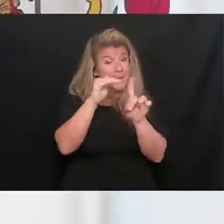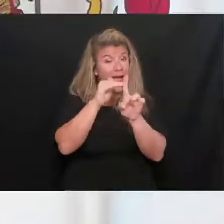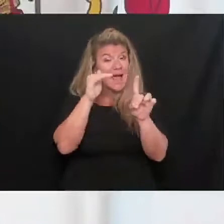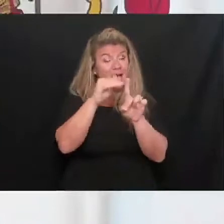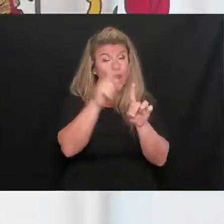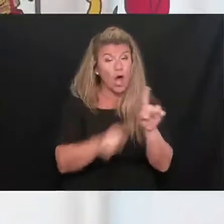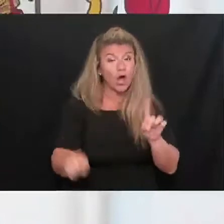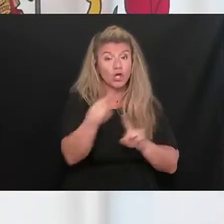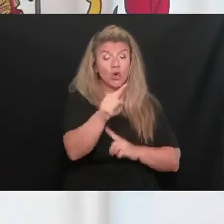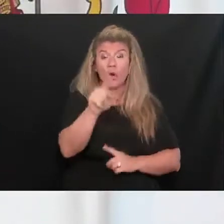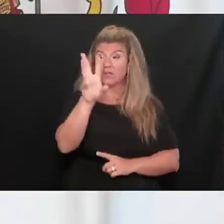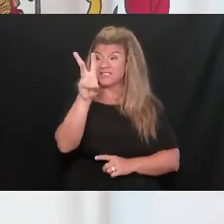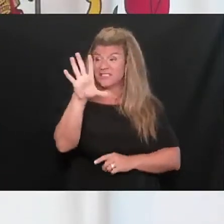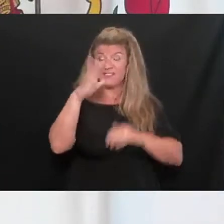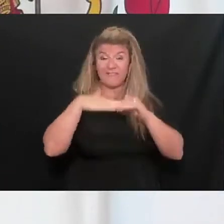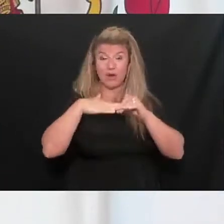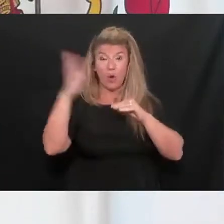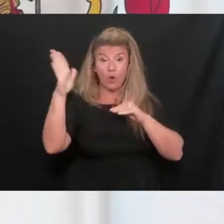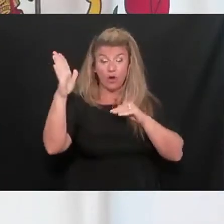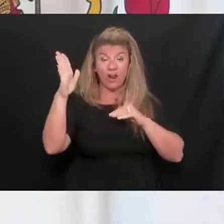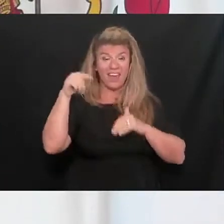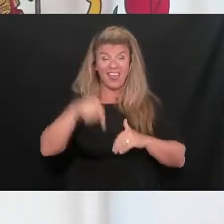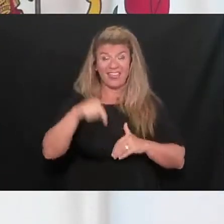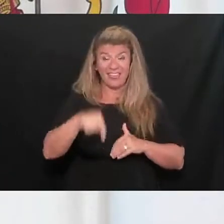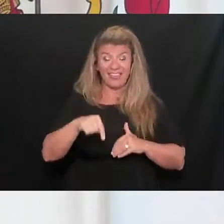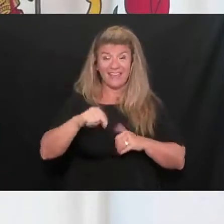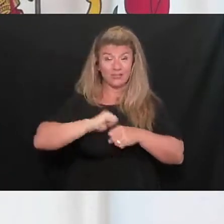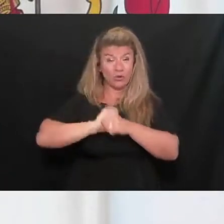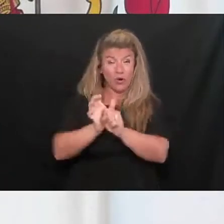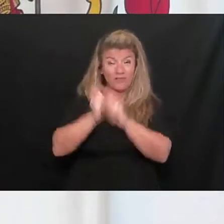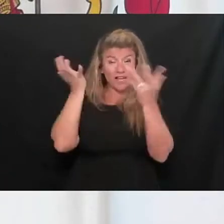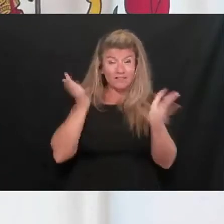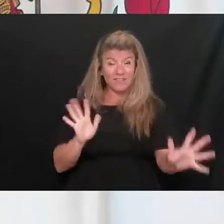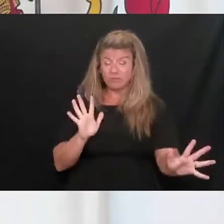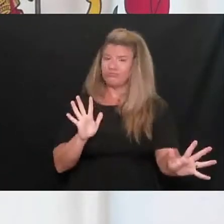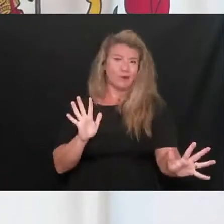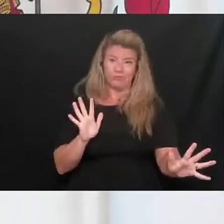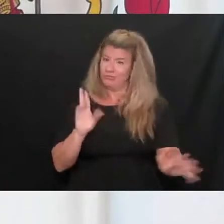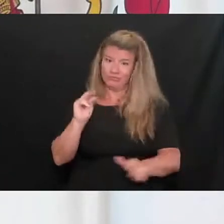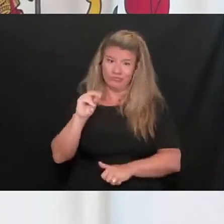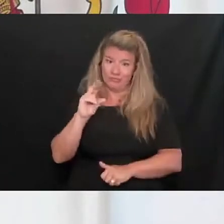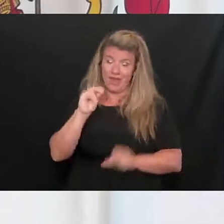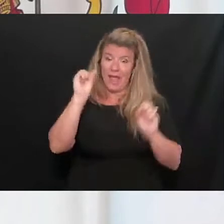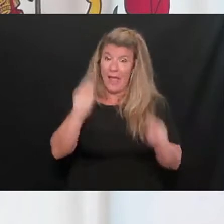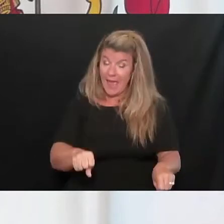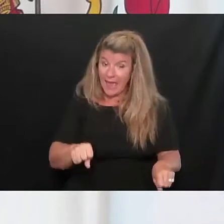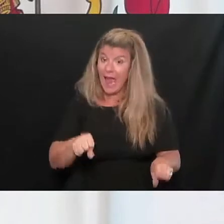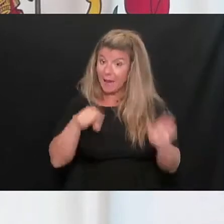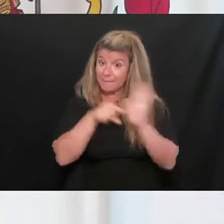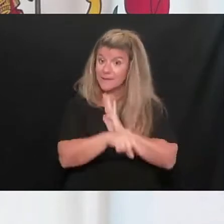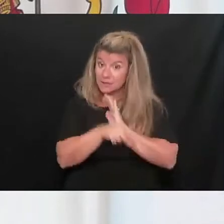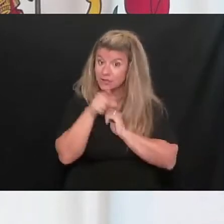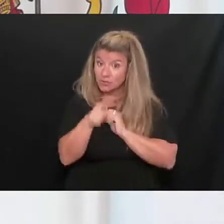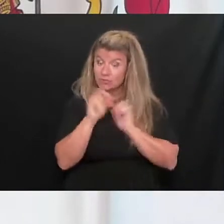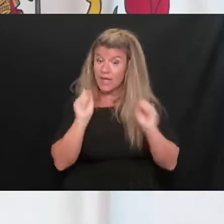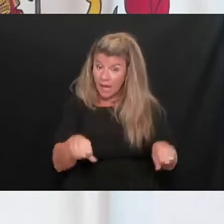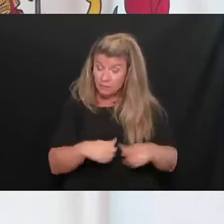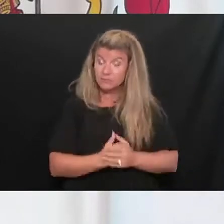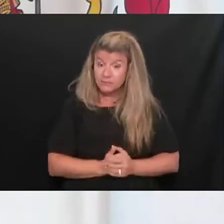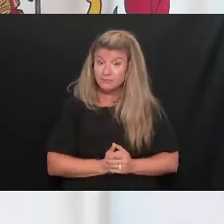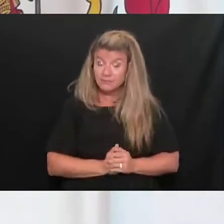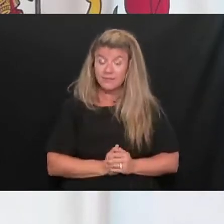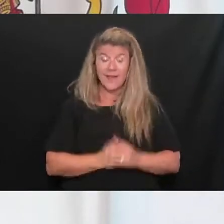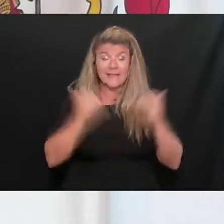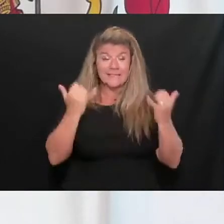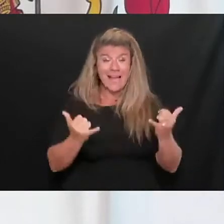that's 65 and older and everything, this thing's not over, and absolutely it can take your life. I sit here and